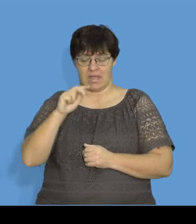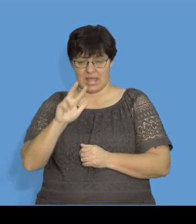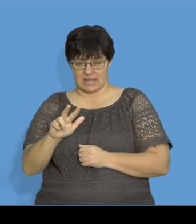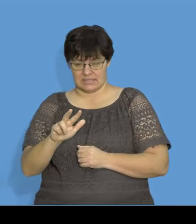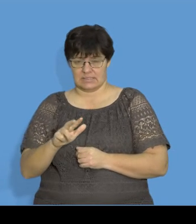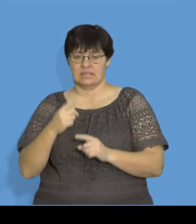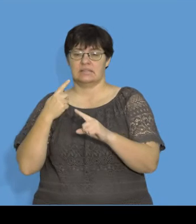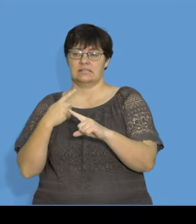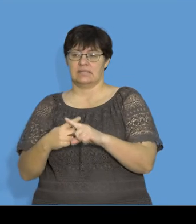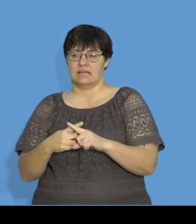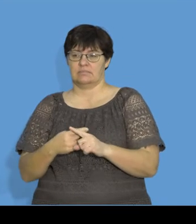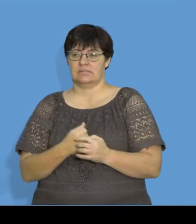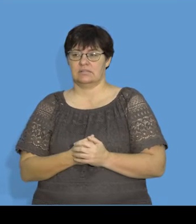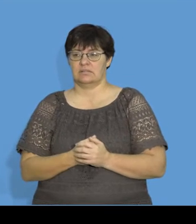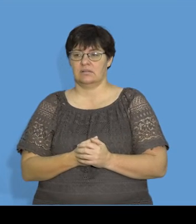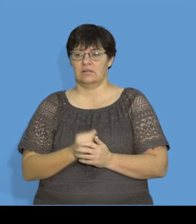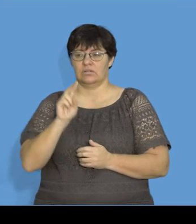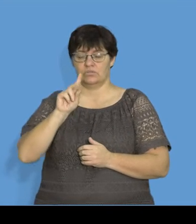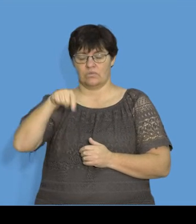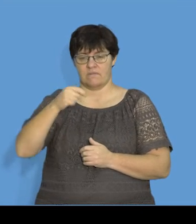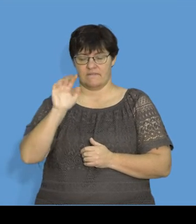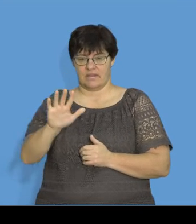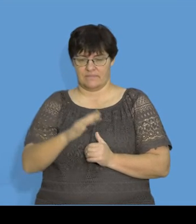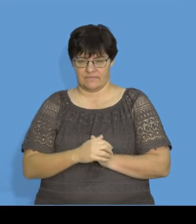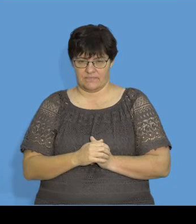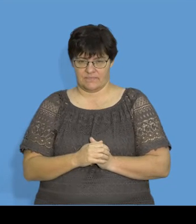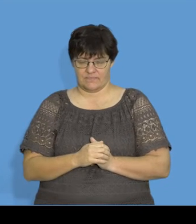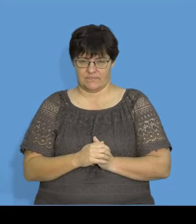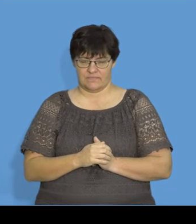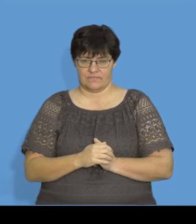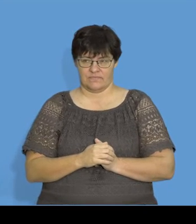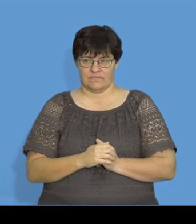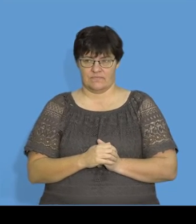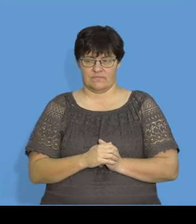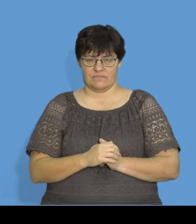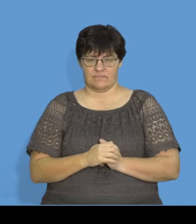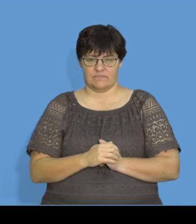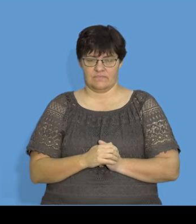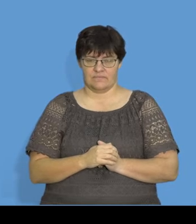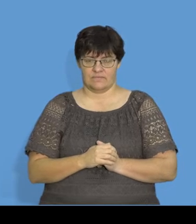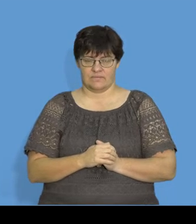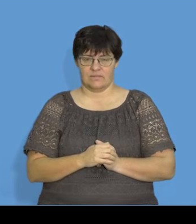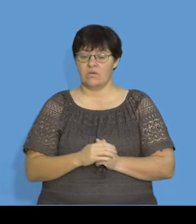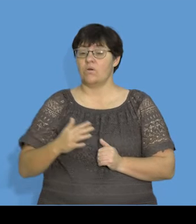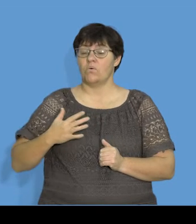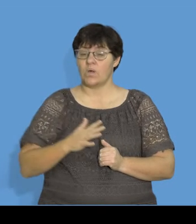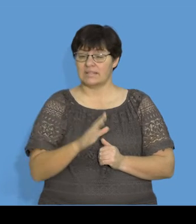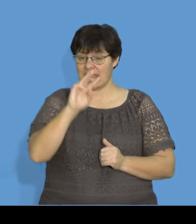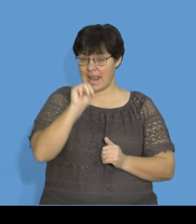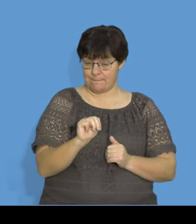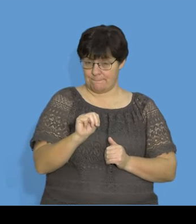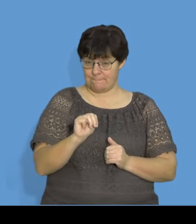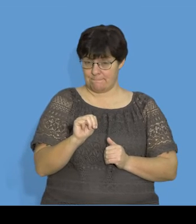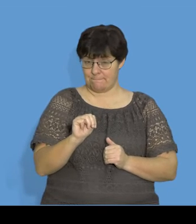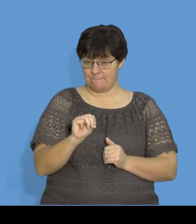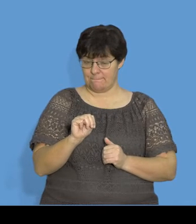mass. G is 9.8. Height is 2.5. We want m on